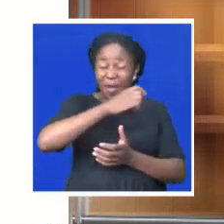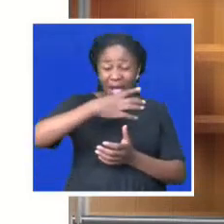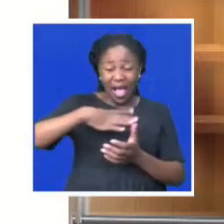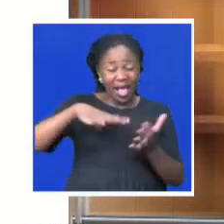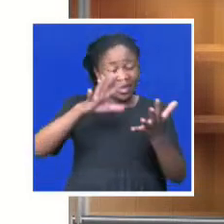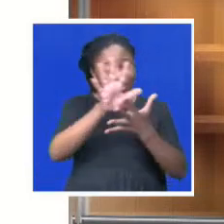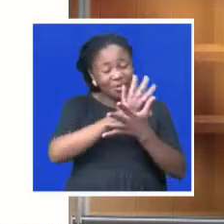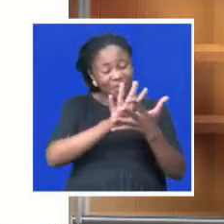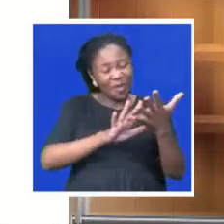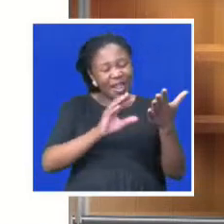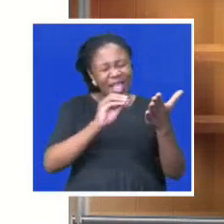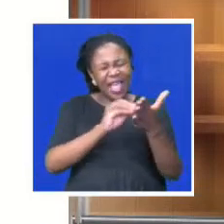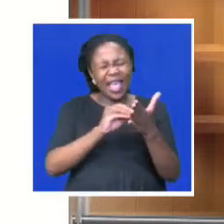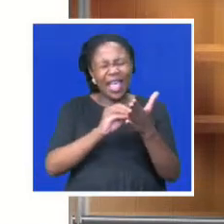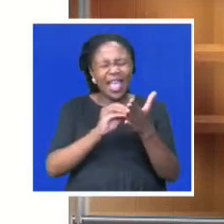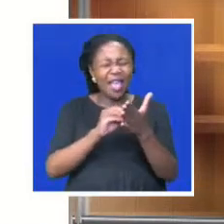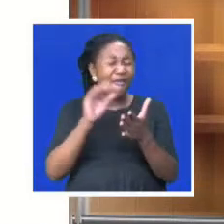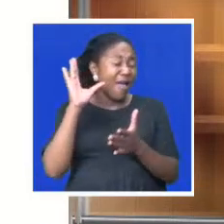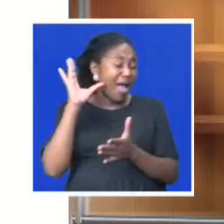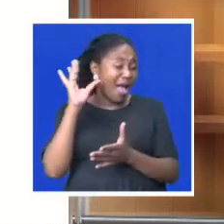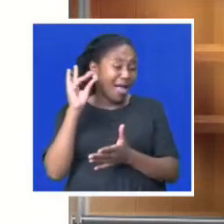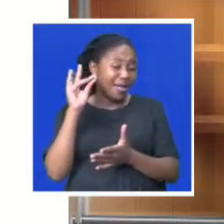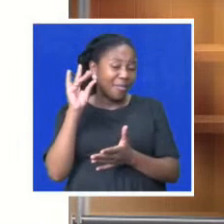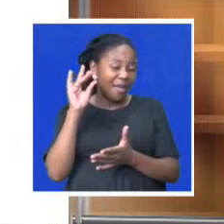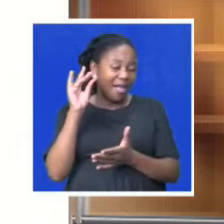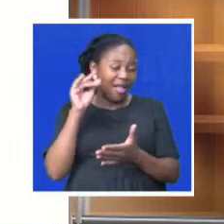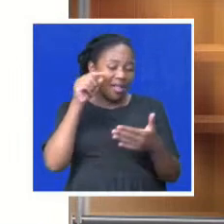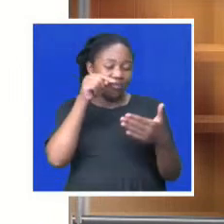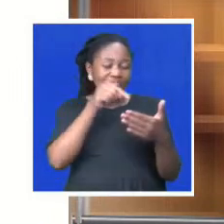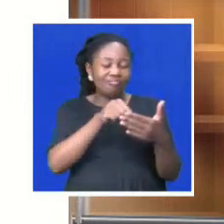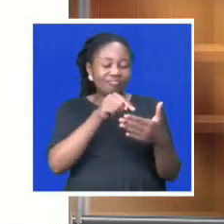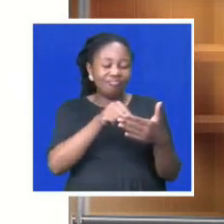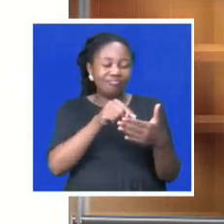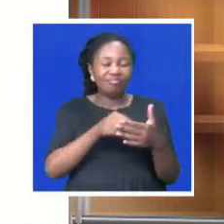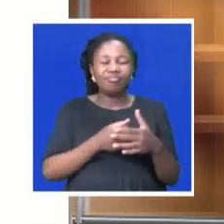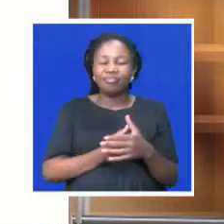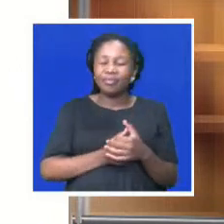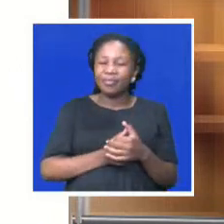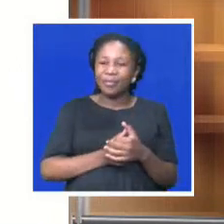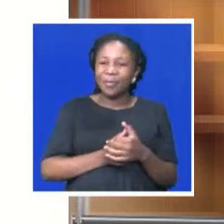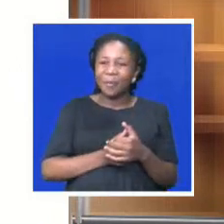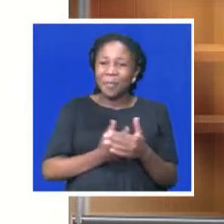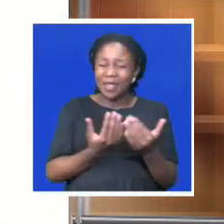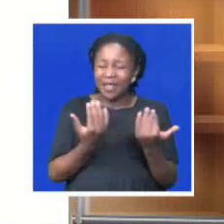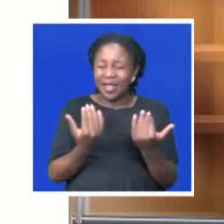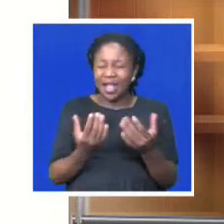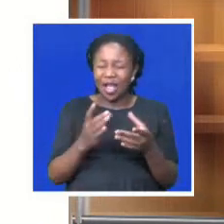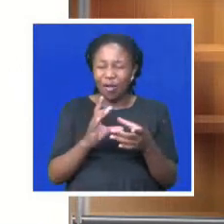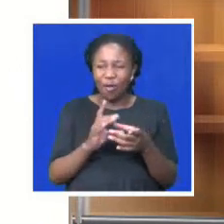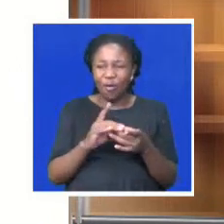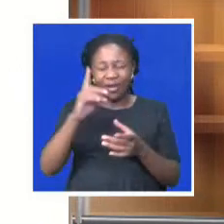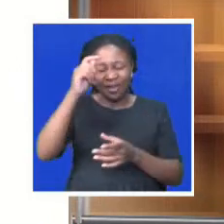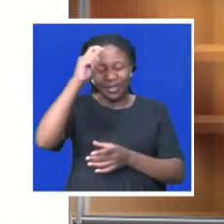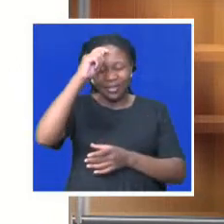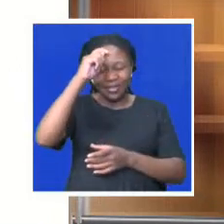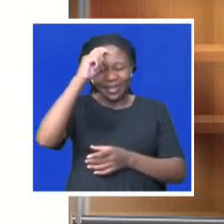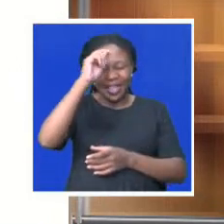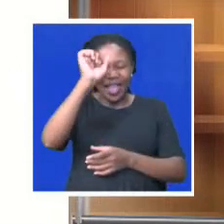Can you please think of one story that you have read that has only animal characters? Yes, dear